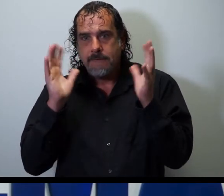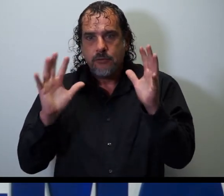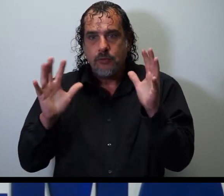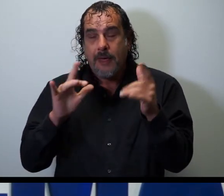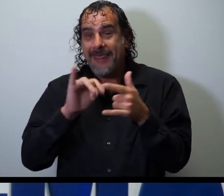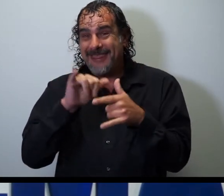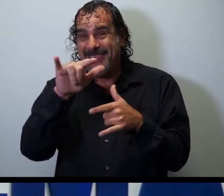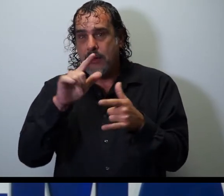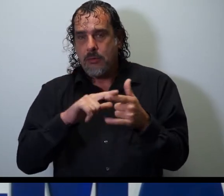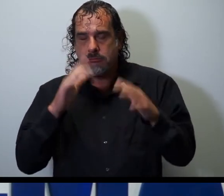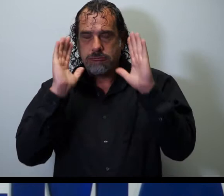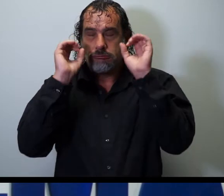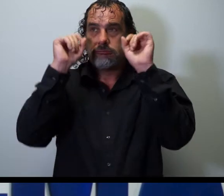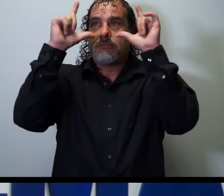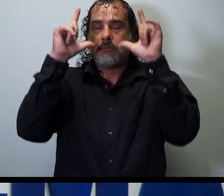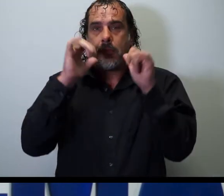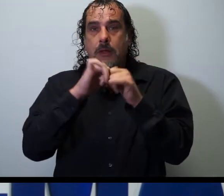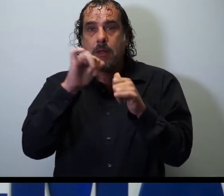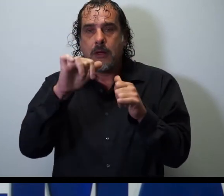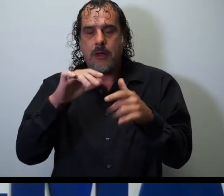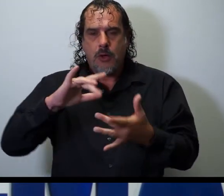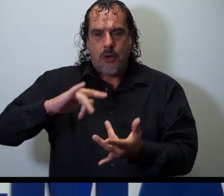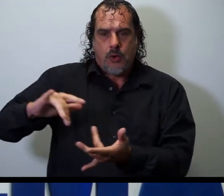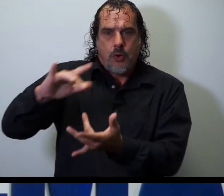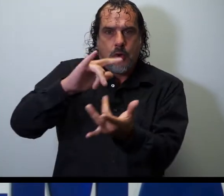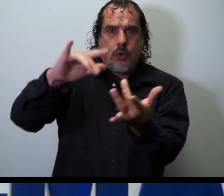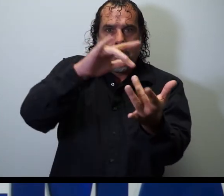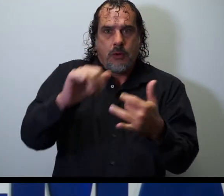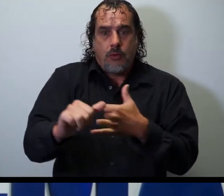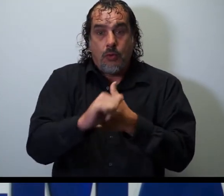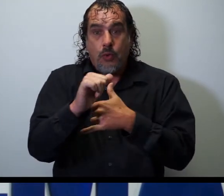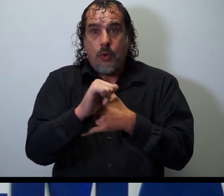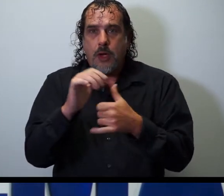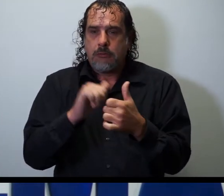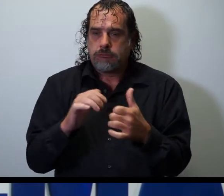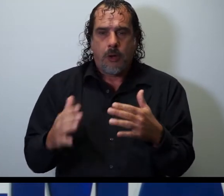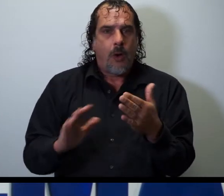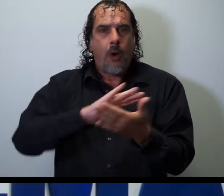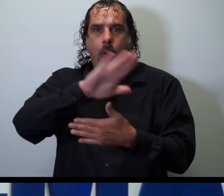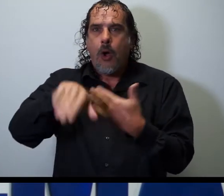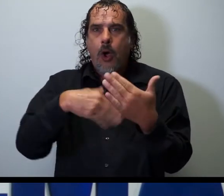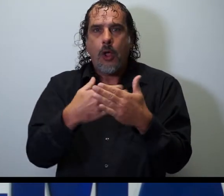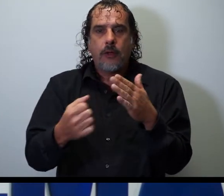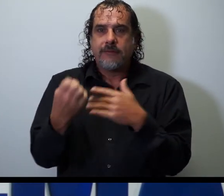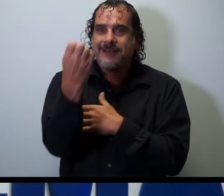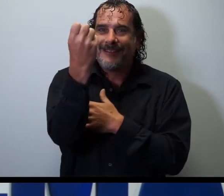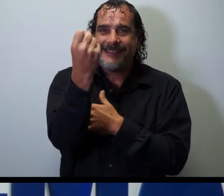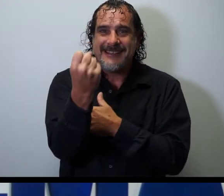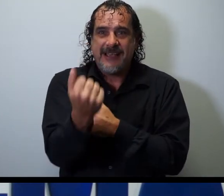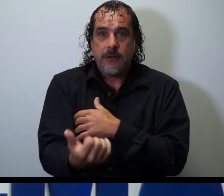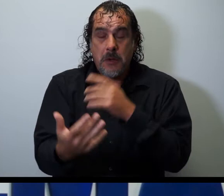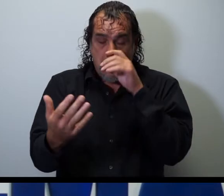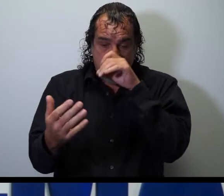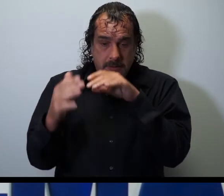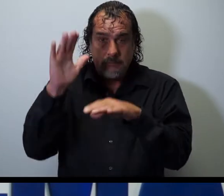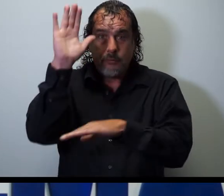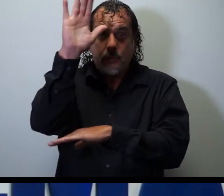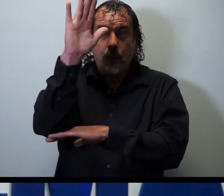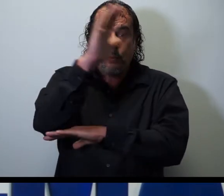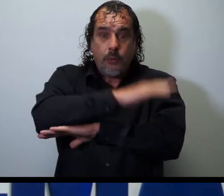action. Tornado threat is going to persist throughout most of Saturday. Mainly for those portions